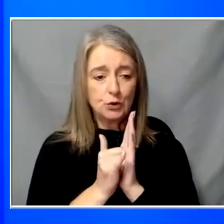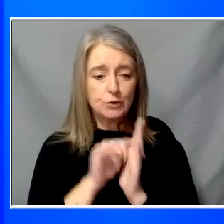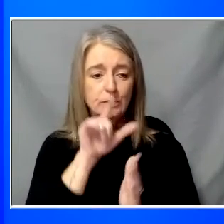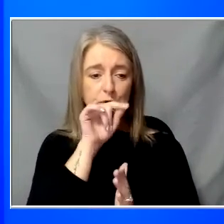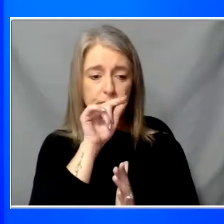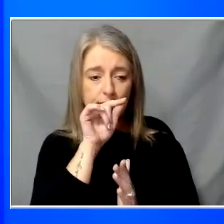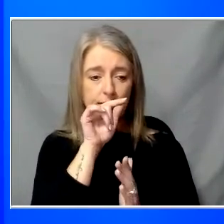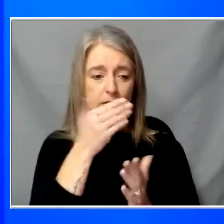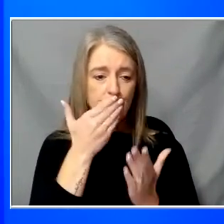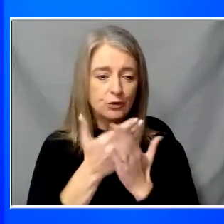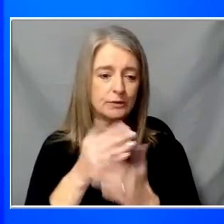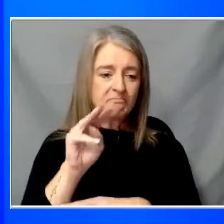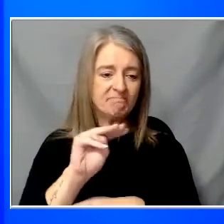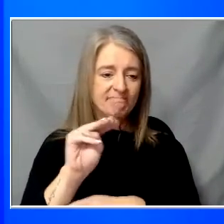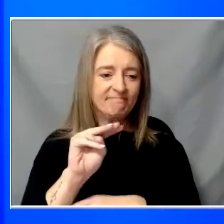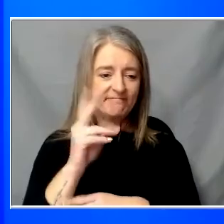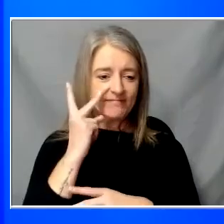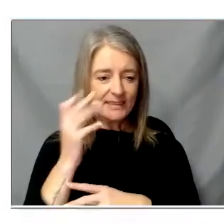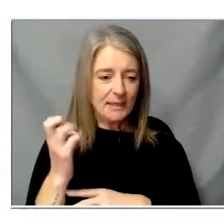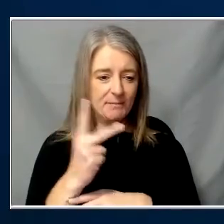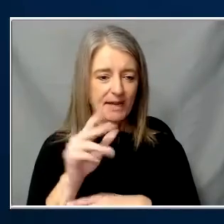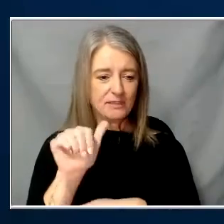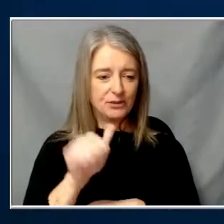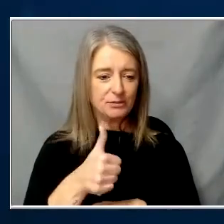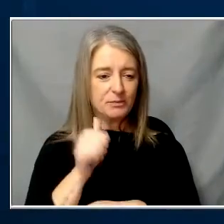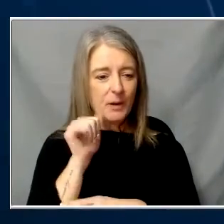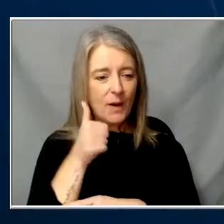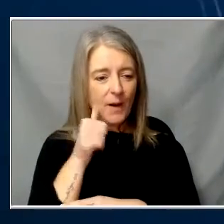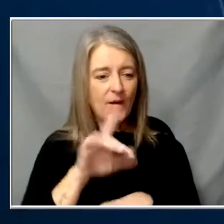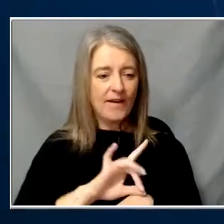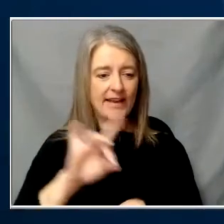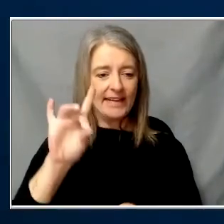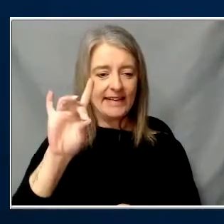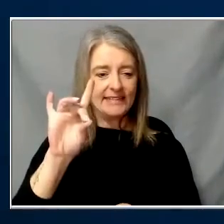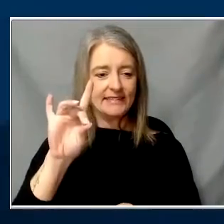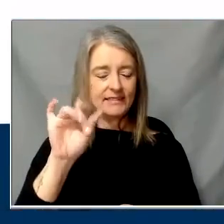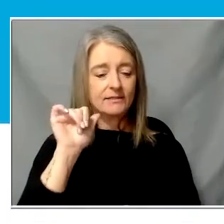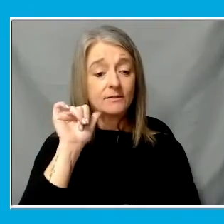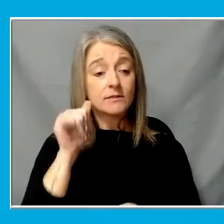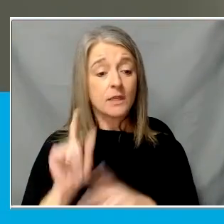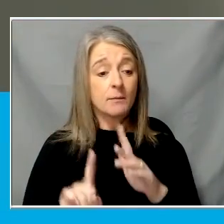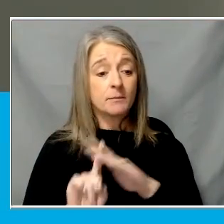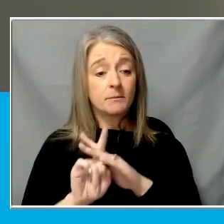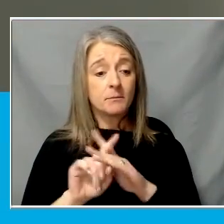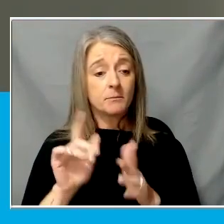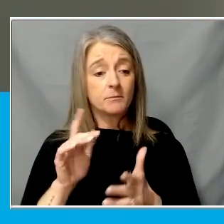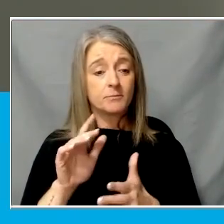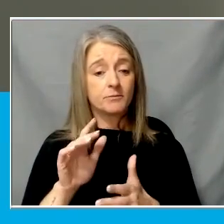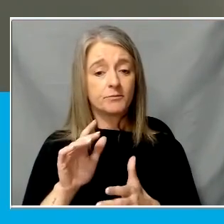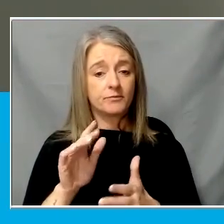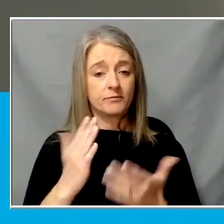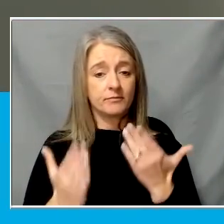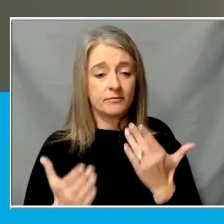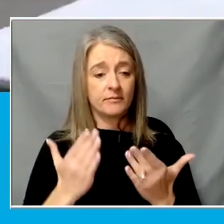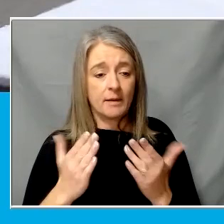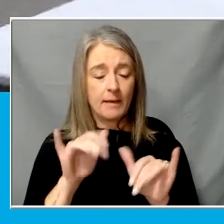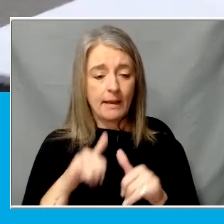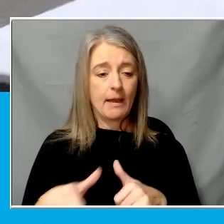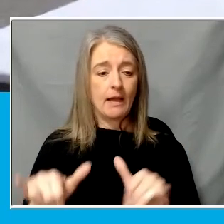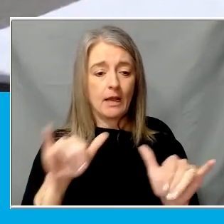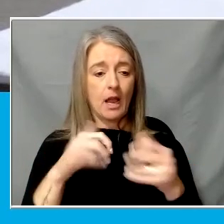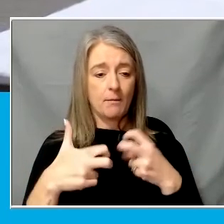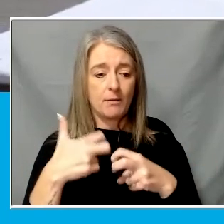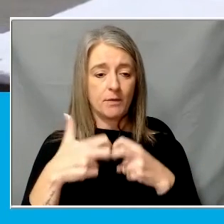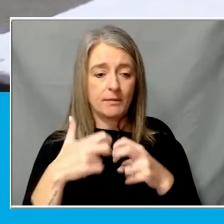great Monday, and we'll see you back here tomorrow at 8. Coming up tomorrow on the Morning Medical Update. It may be a common problem, but